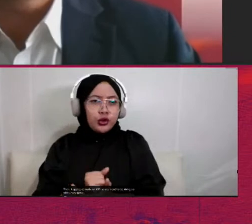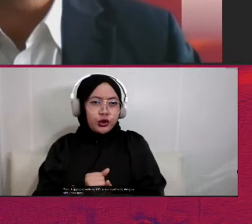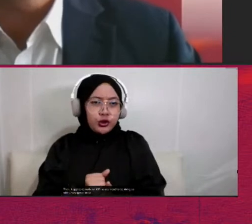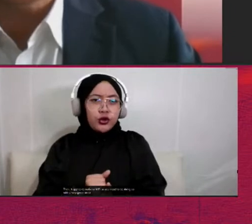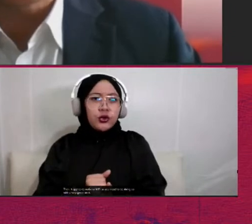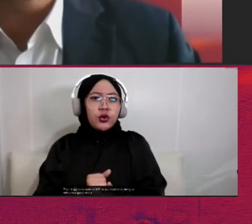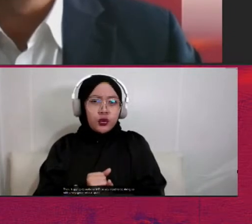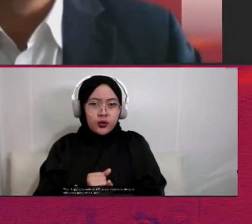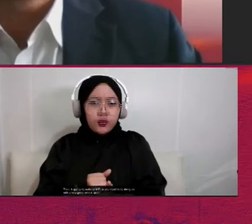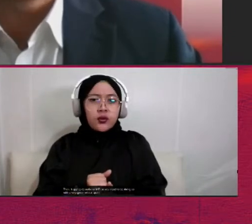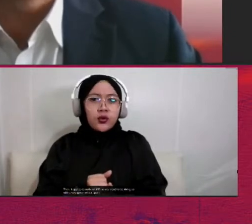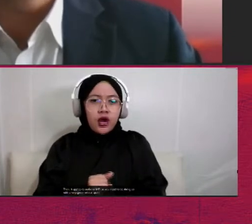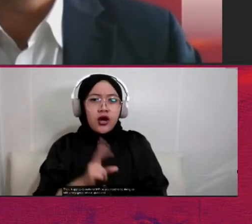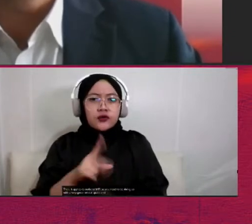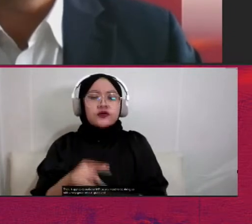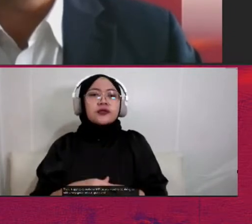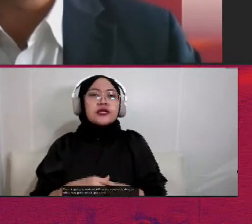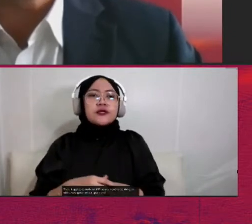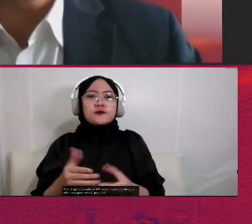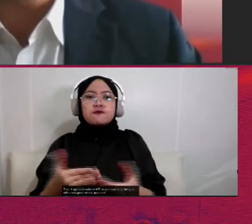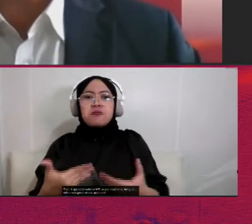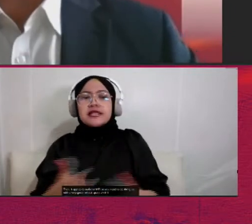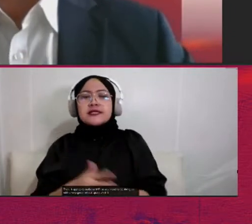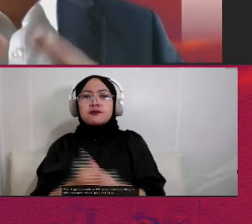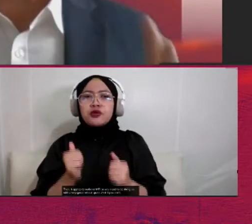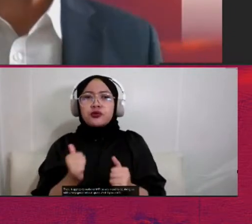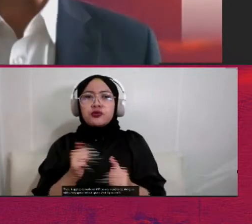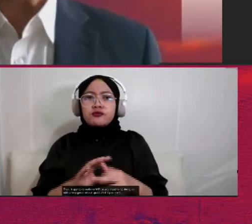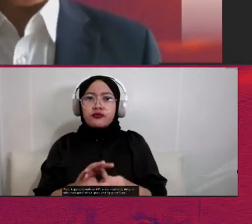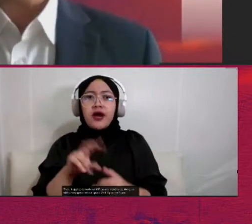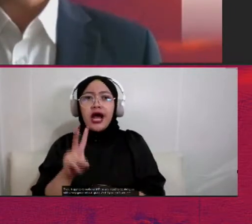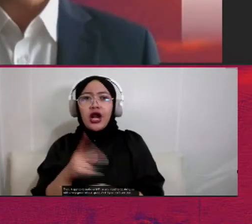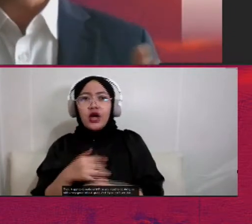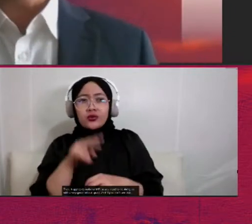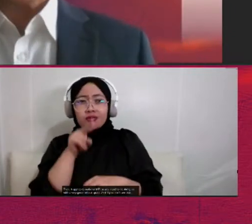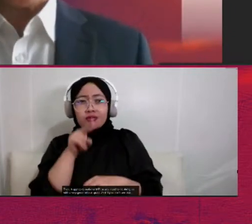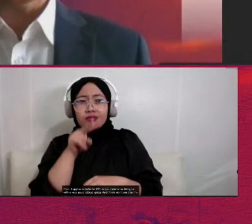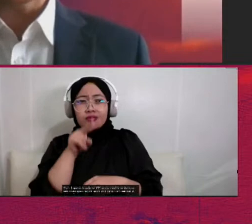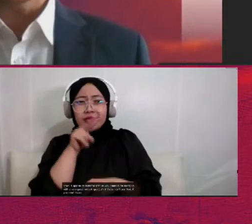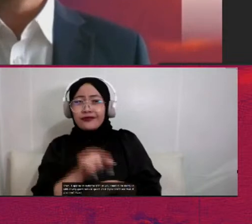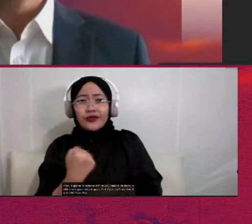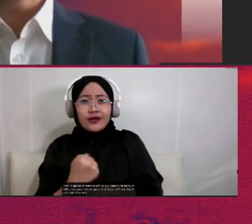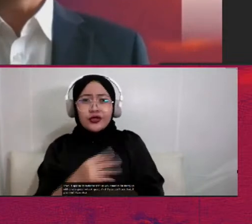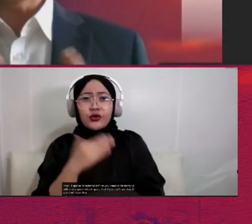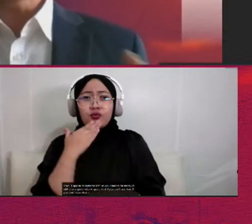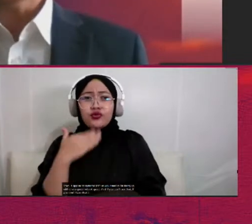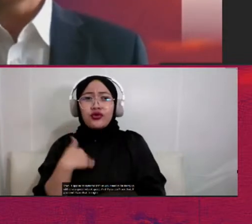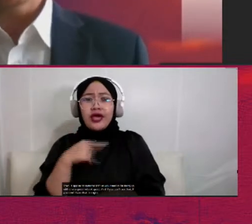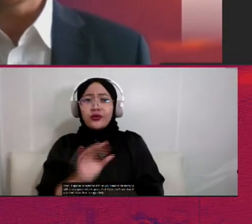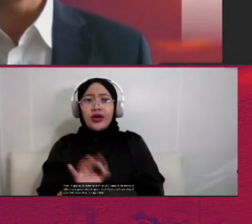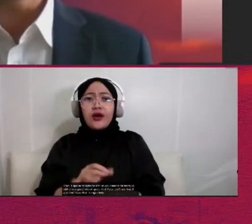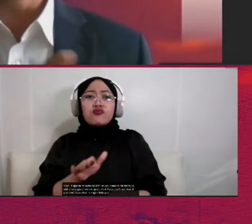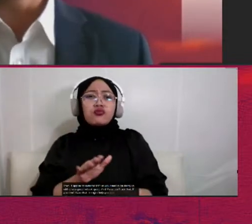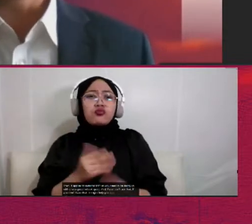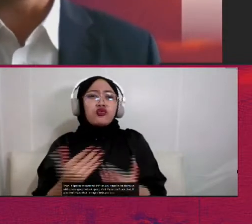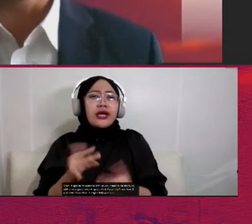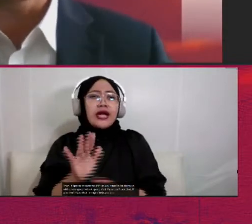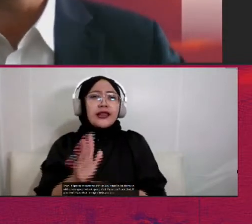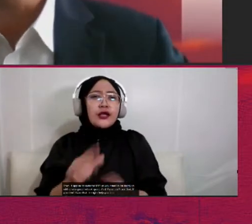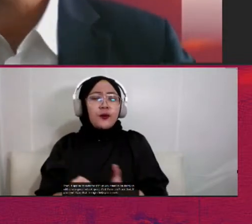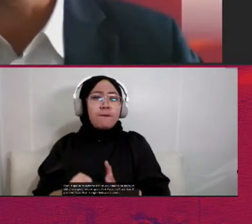good, robust base. And if you don't see that, or if you don't have that, it might help you